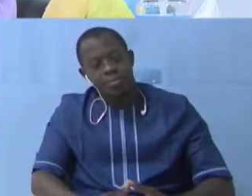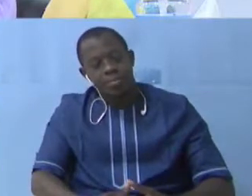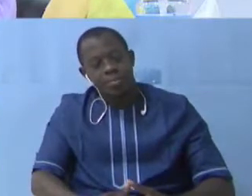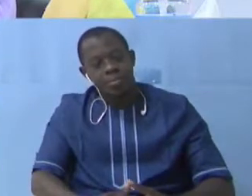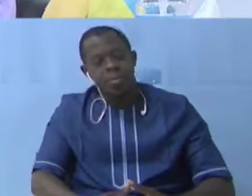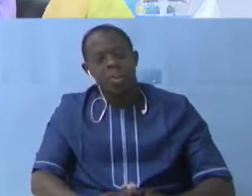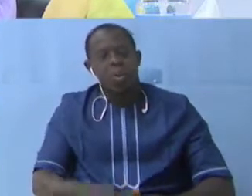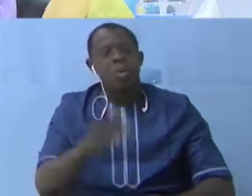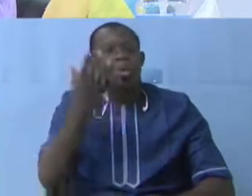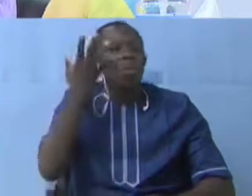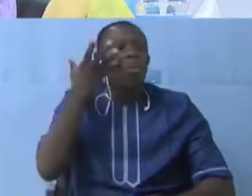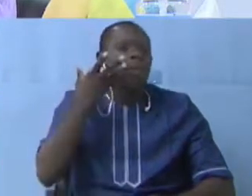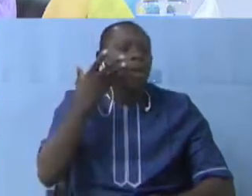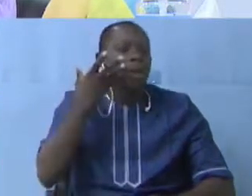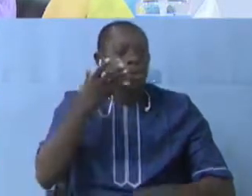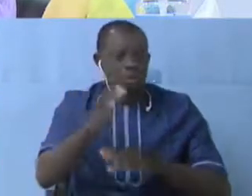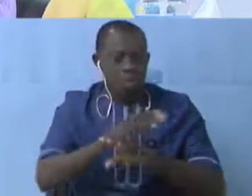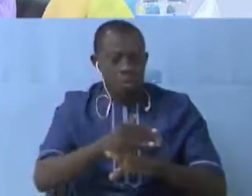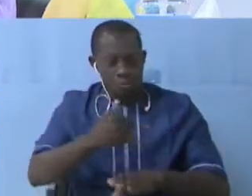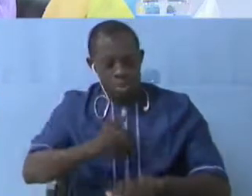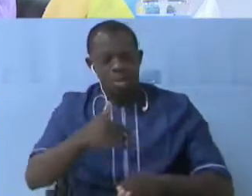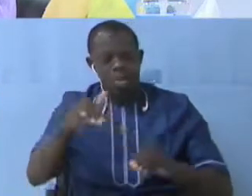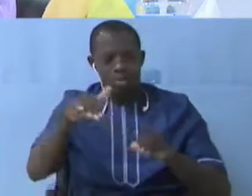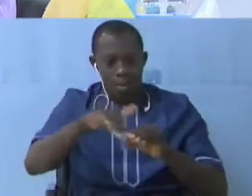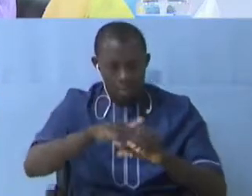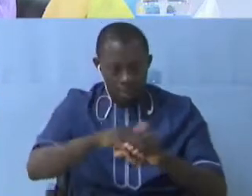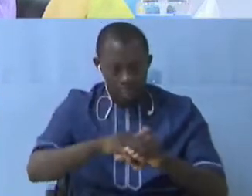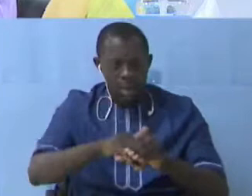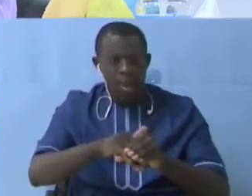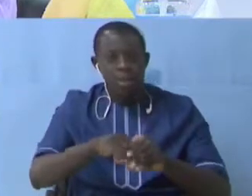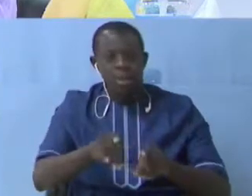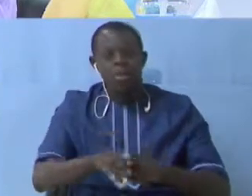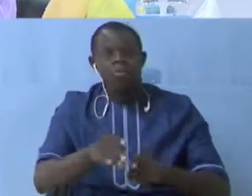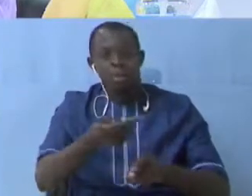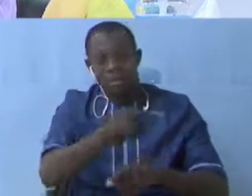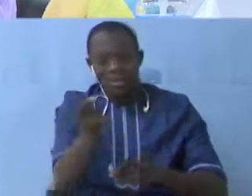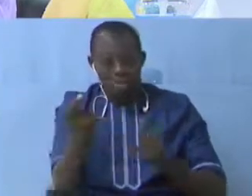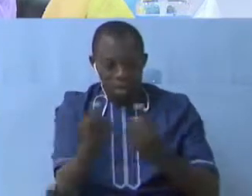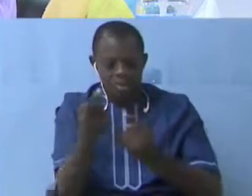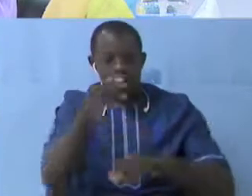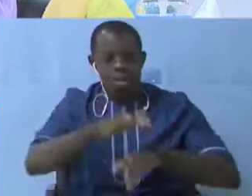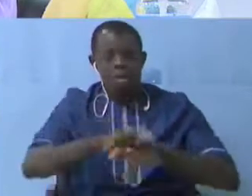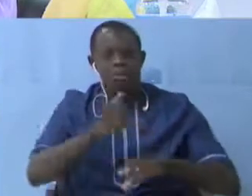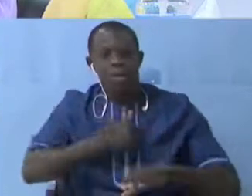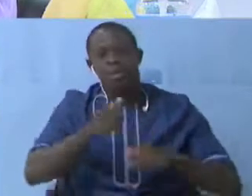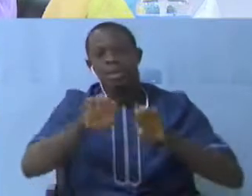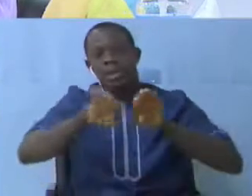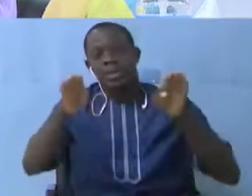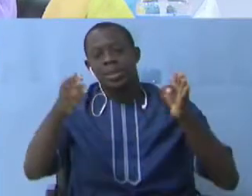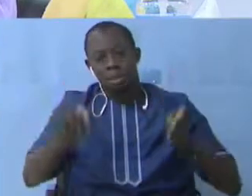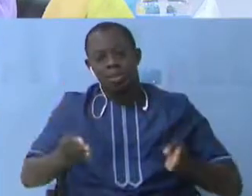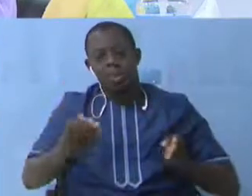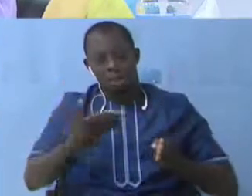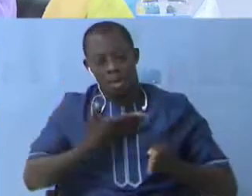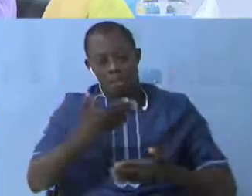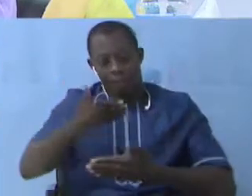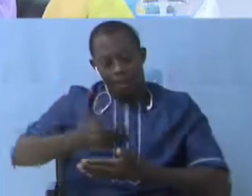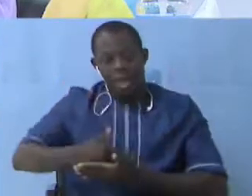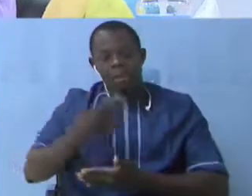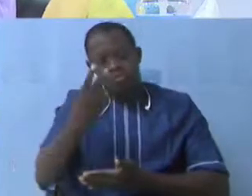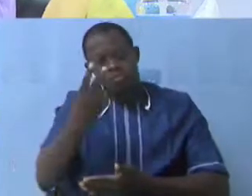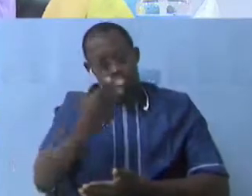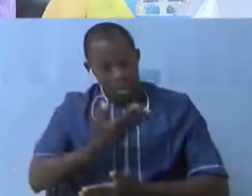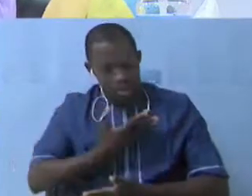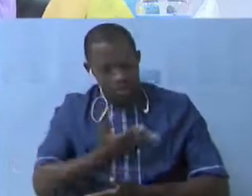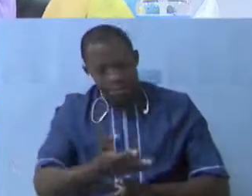So when I joined, those two files were on my desk. bi ma duggee nag ñaari file yooyu yëpp ñu ngi ko tëral ci